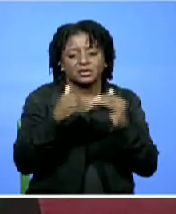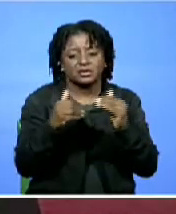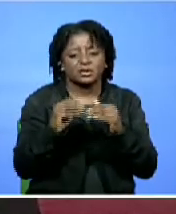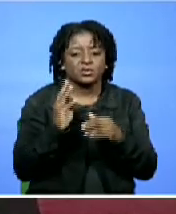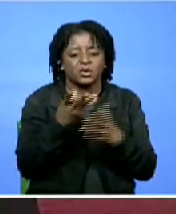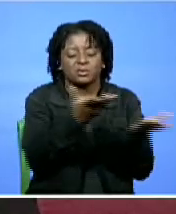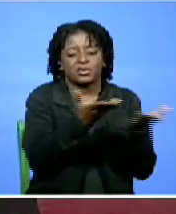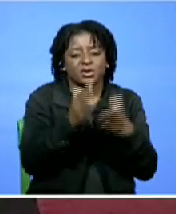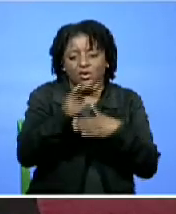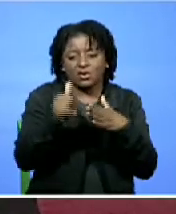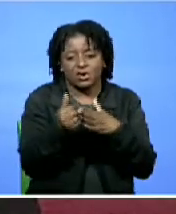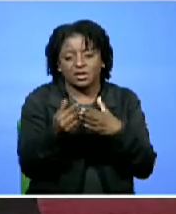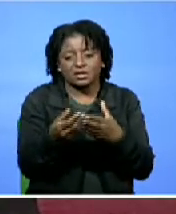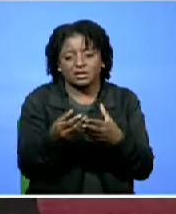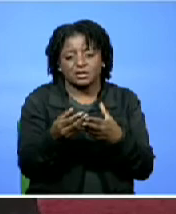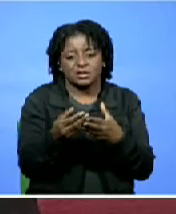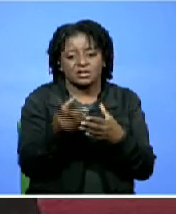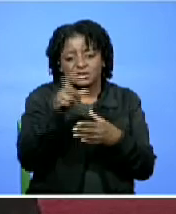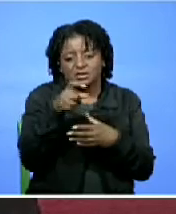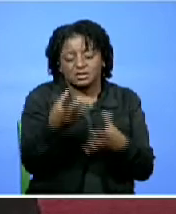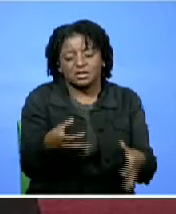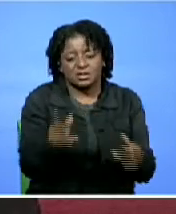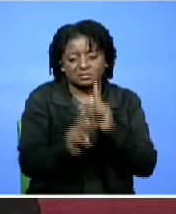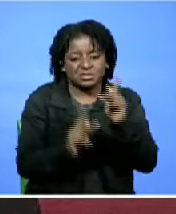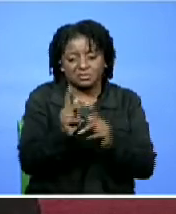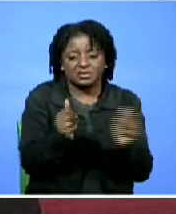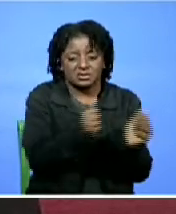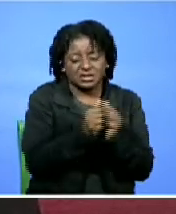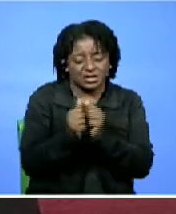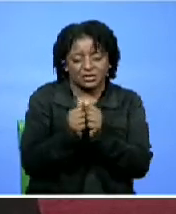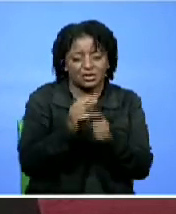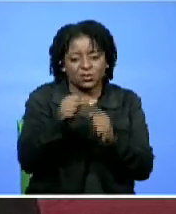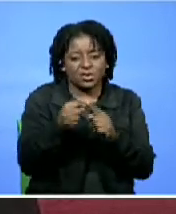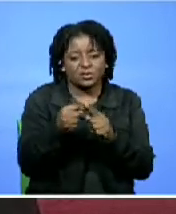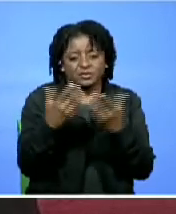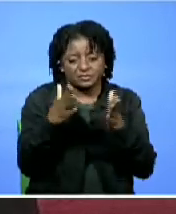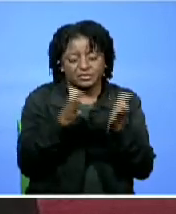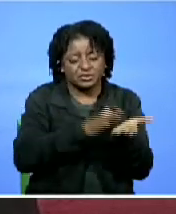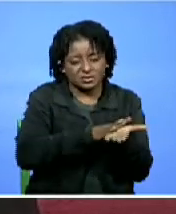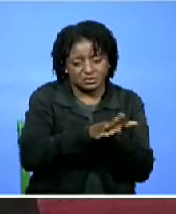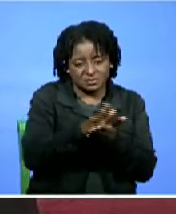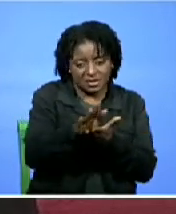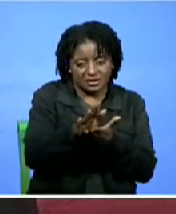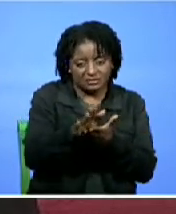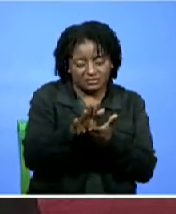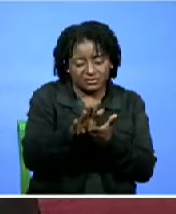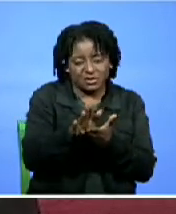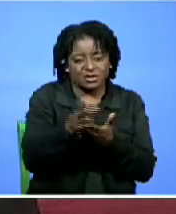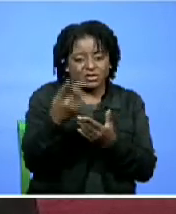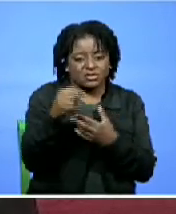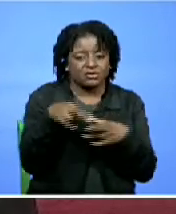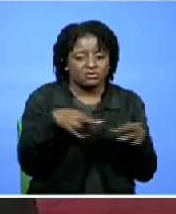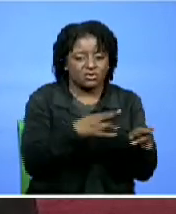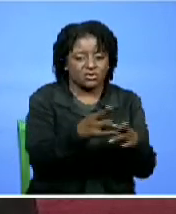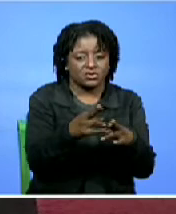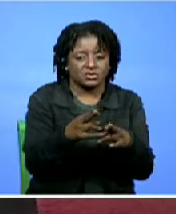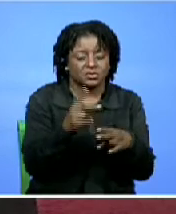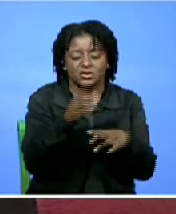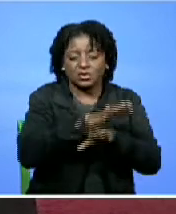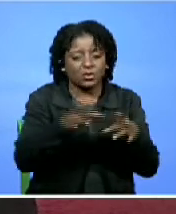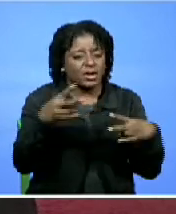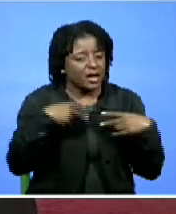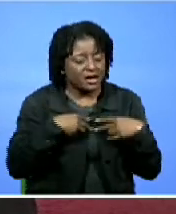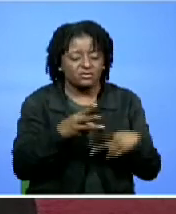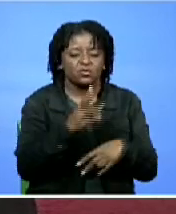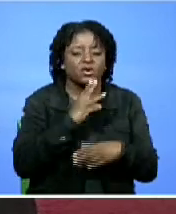the stakeholders together so that when we do pave the roads and when we work in areas, we don't have water and sewage coming